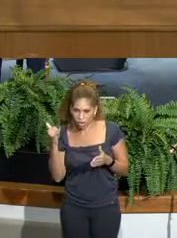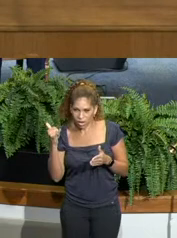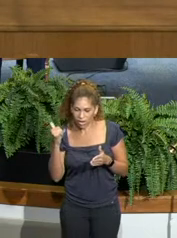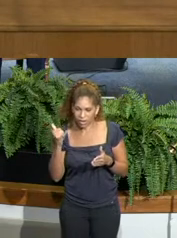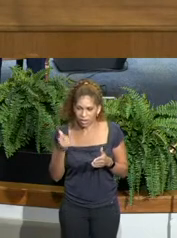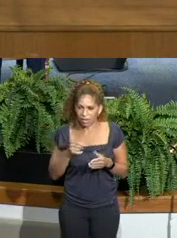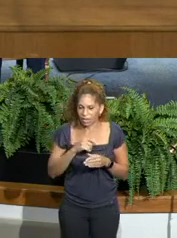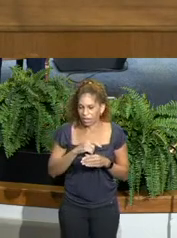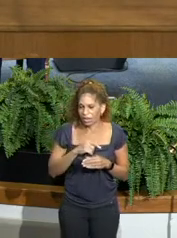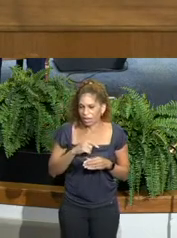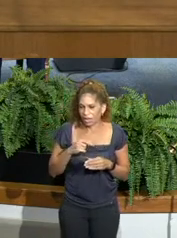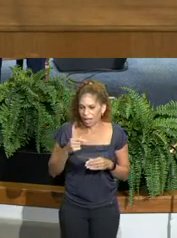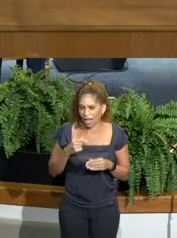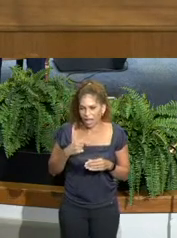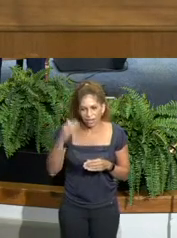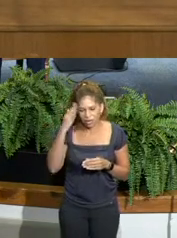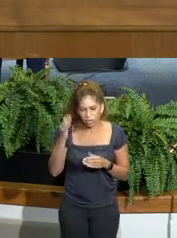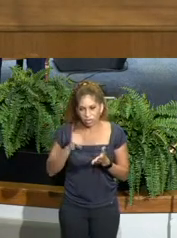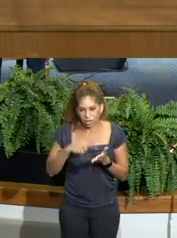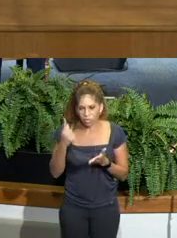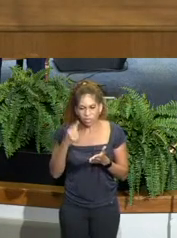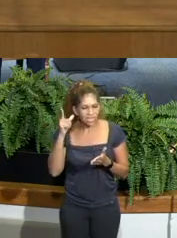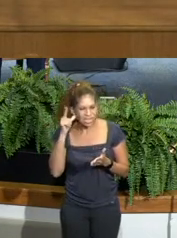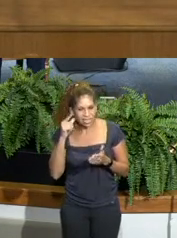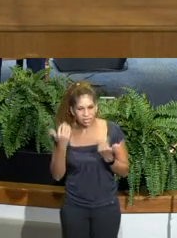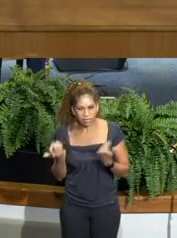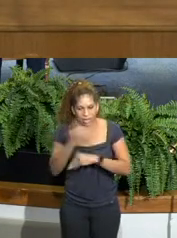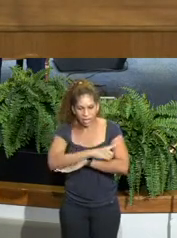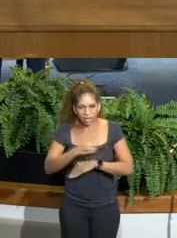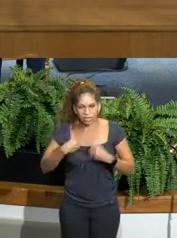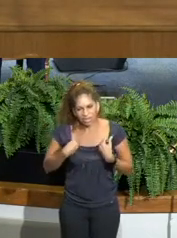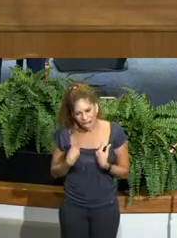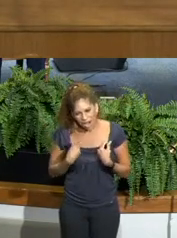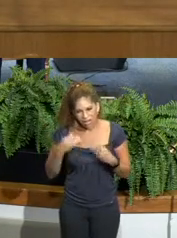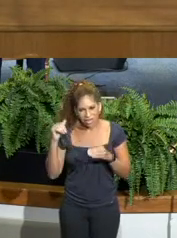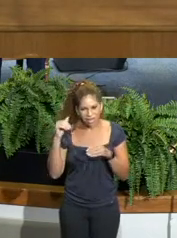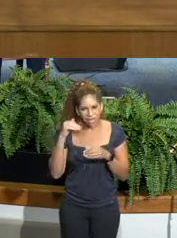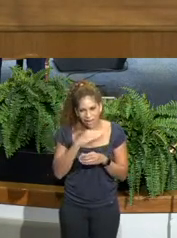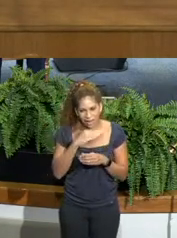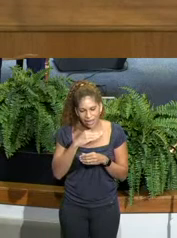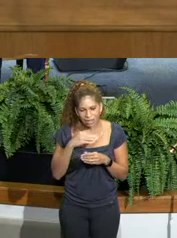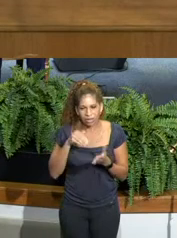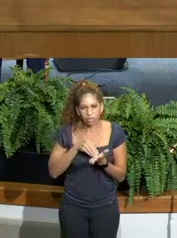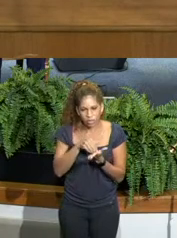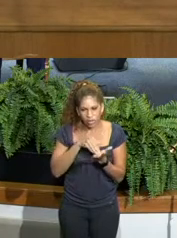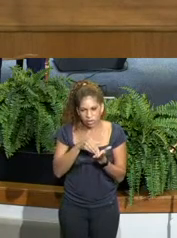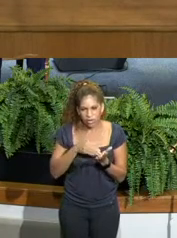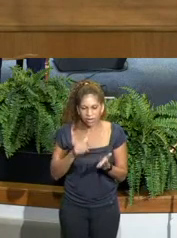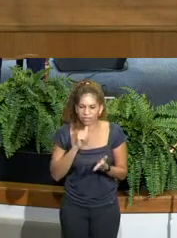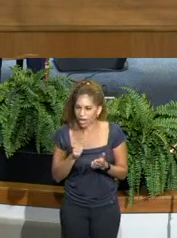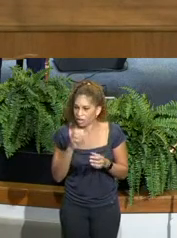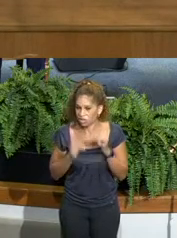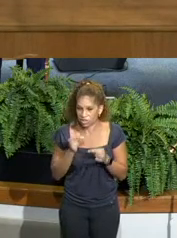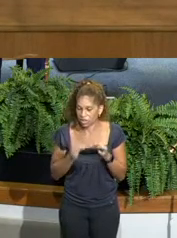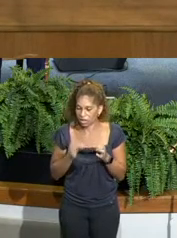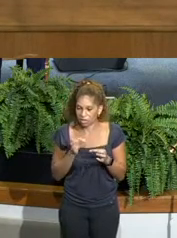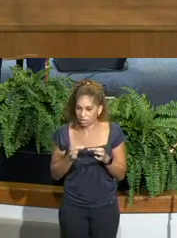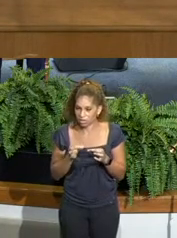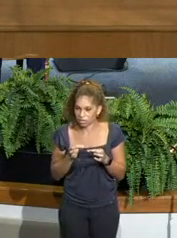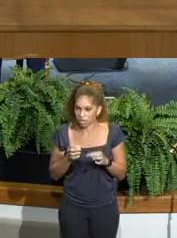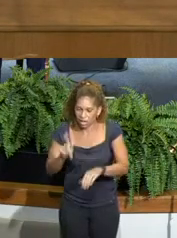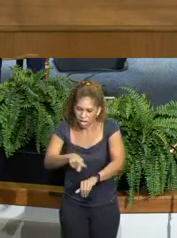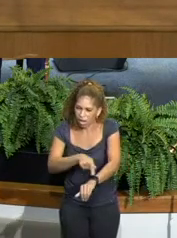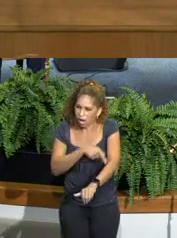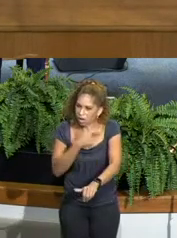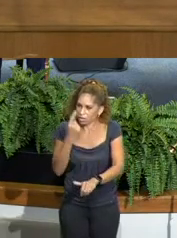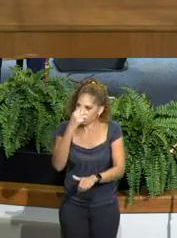today who is tired of the lies, who is weary of injustice, who longs